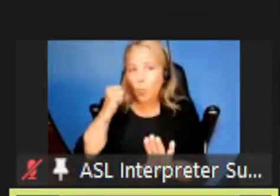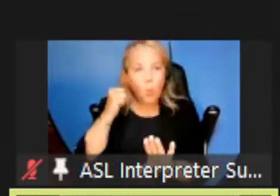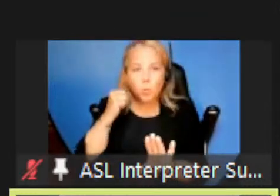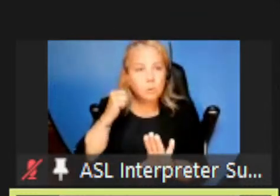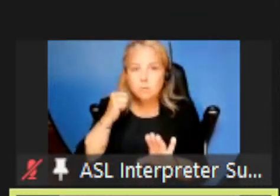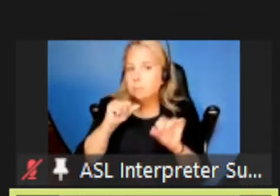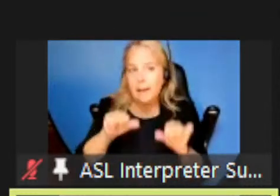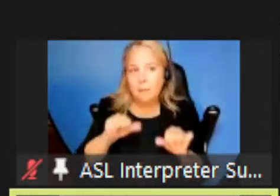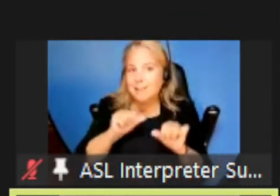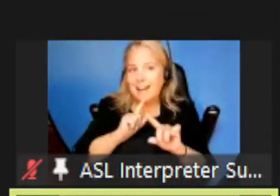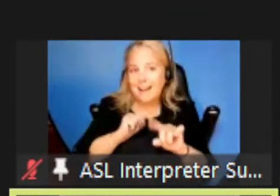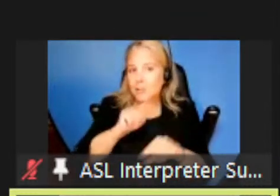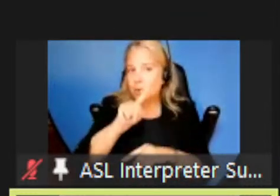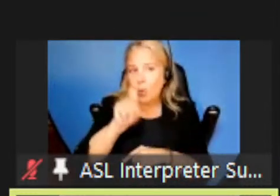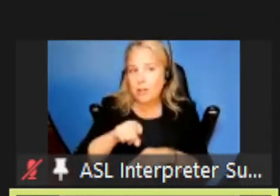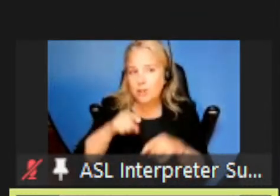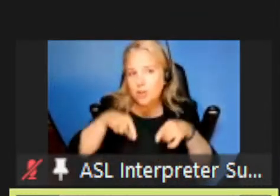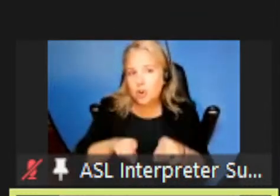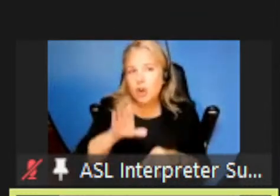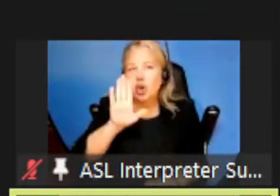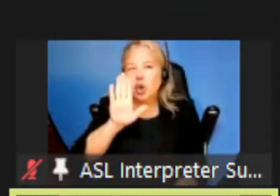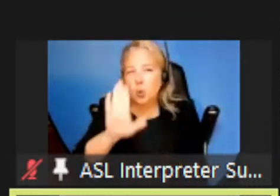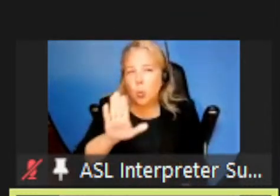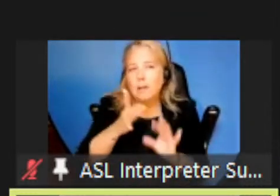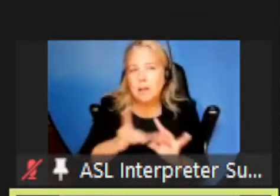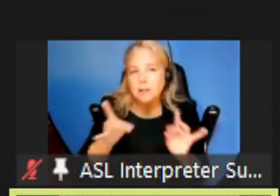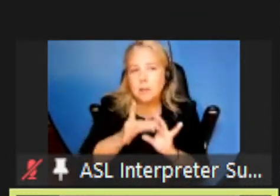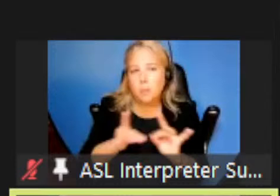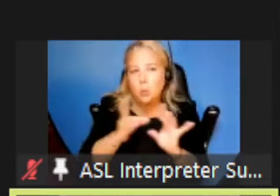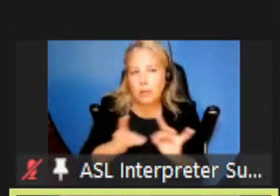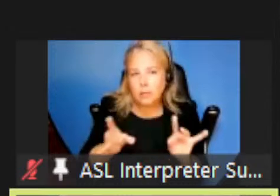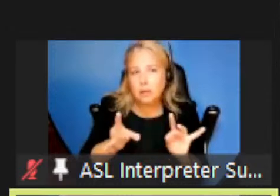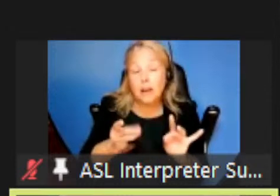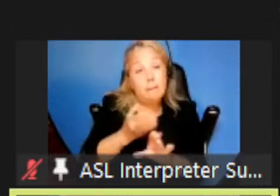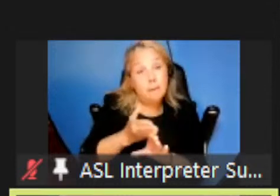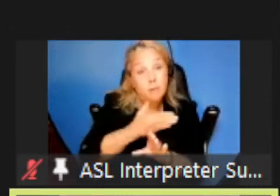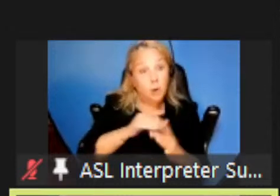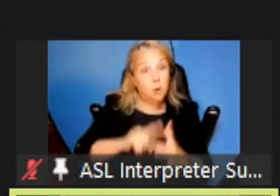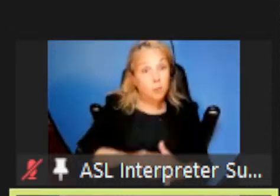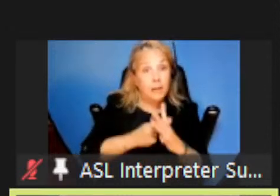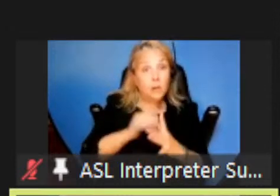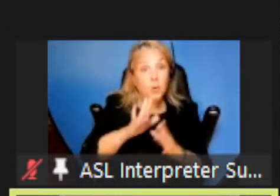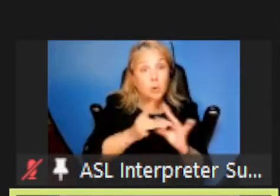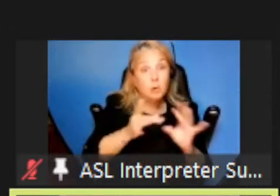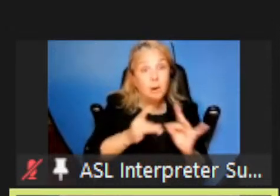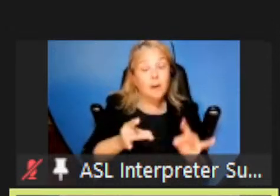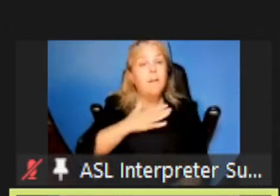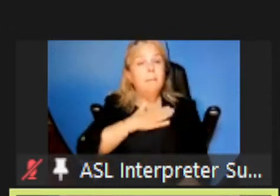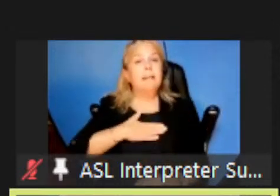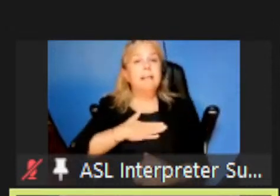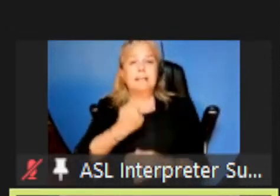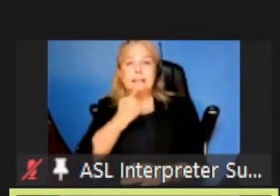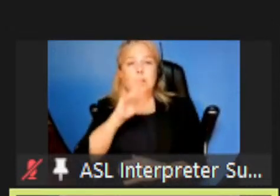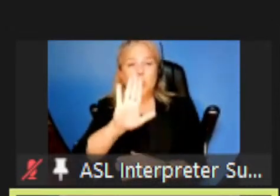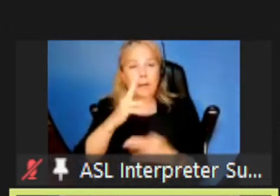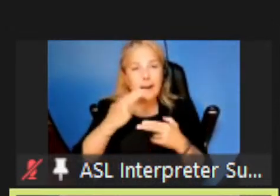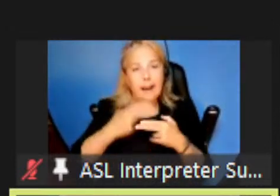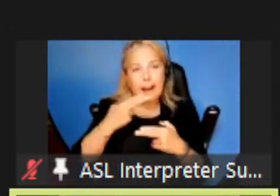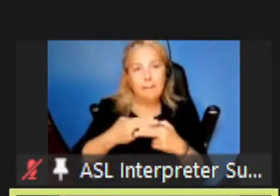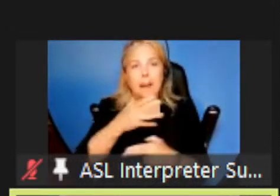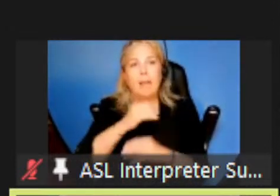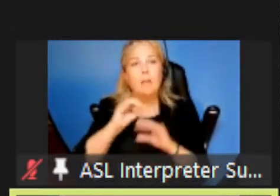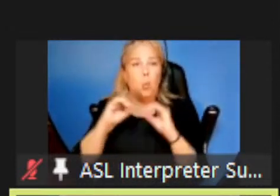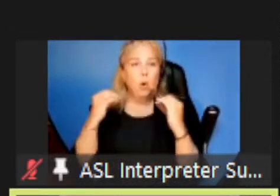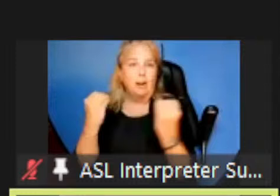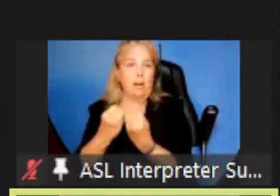questions during your testimony. Before you begin your remarks, please state your name and the organization